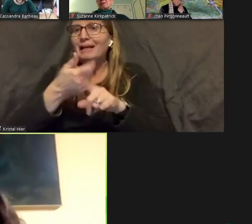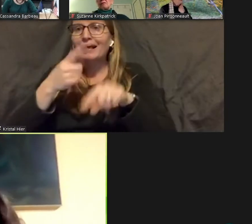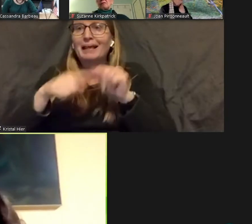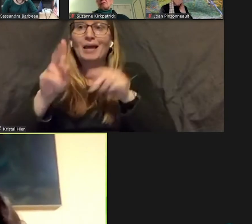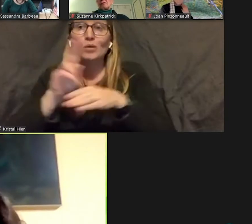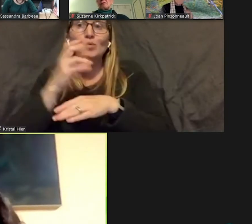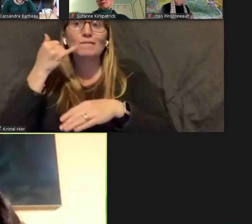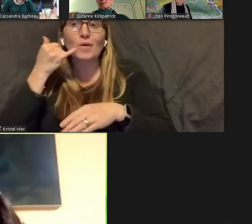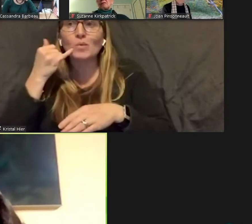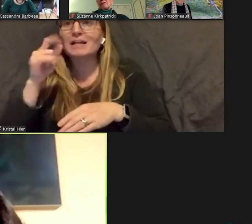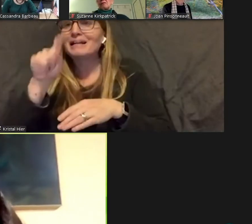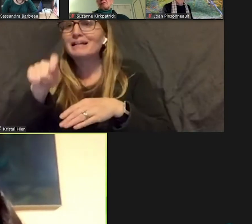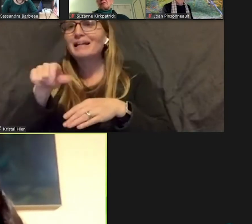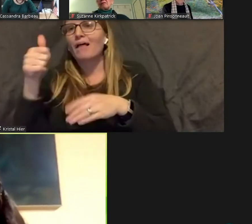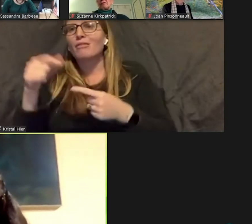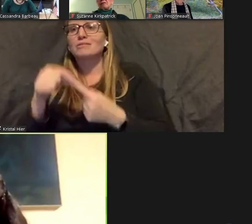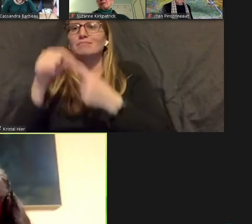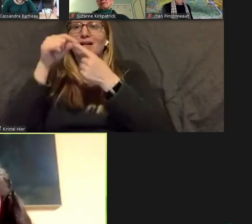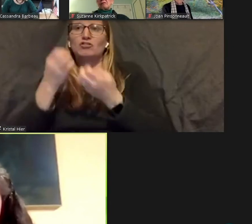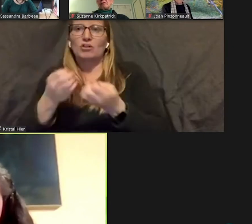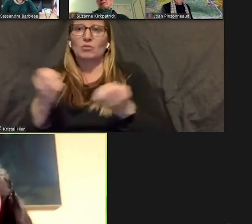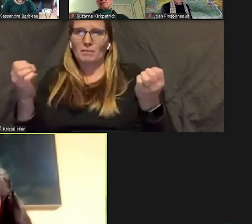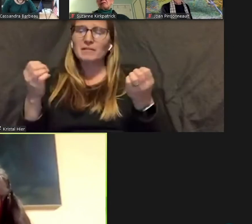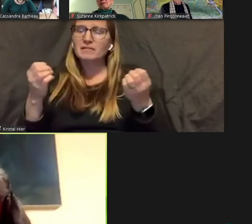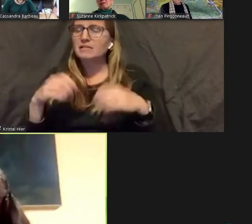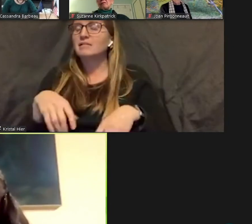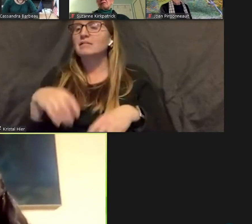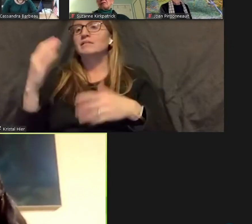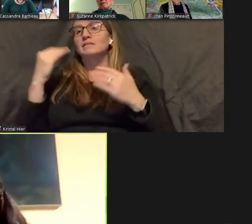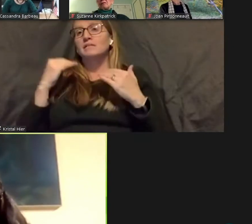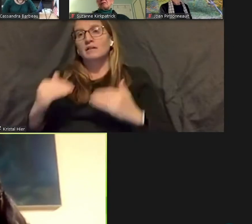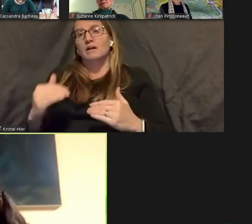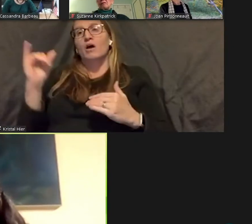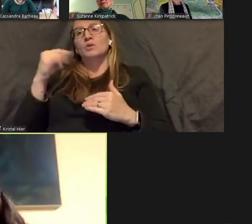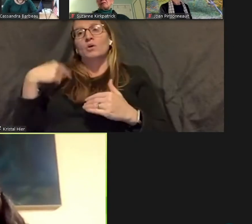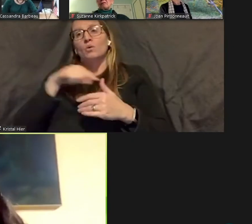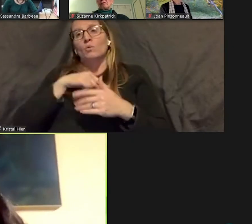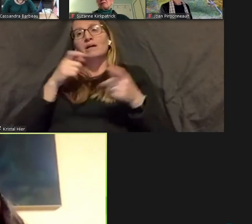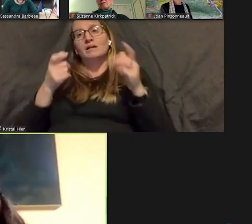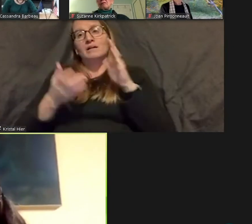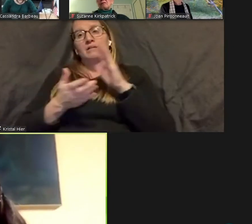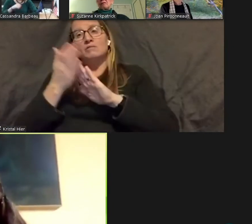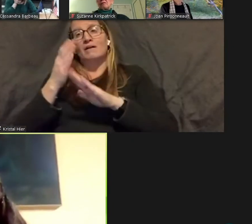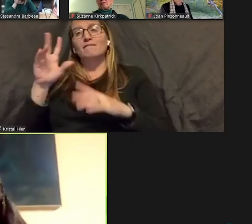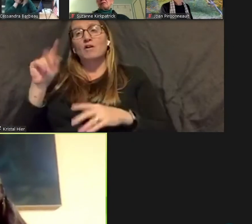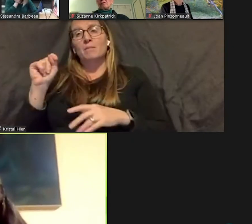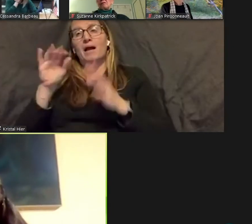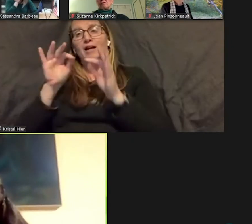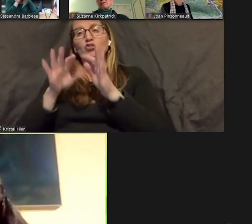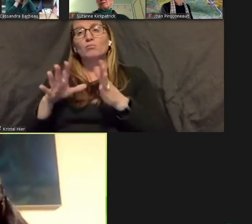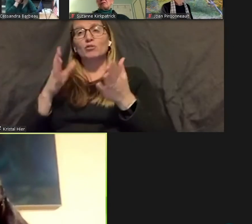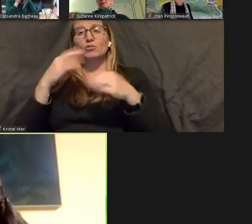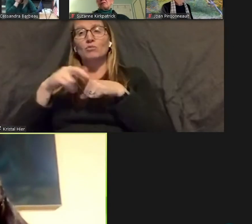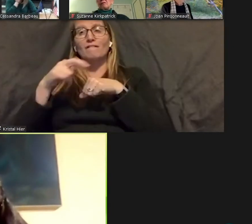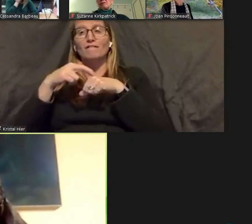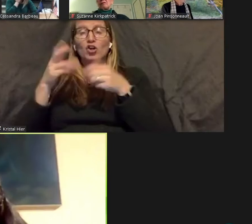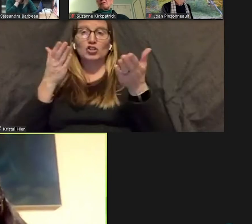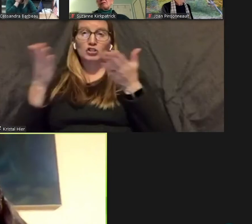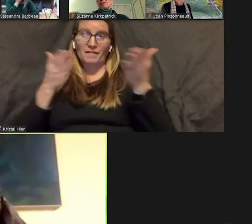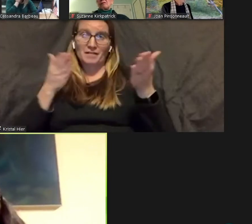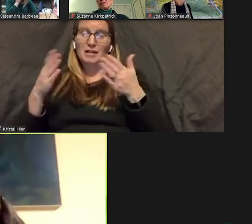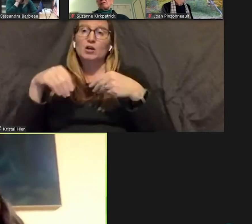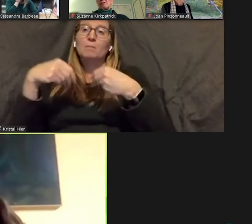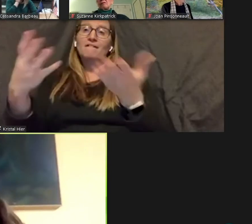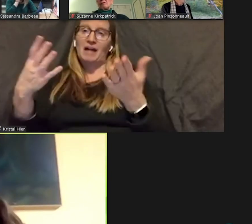need adaptive equipment. We also house the Vermont Interpreter Referral Service, which provides statewide American